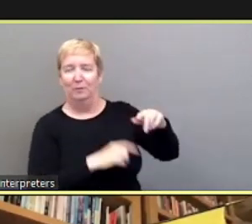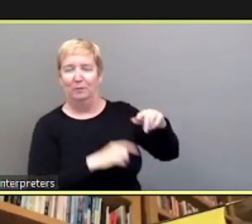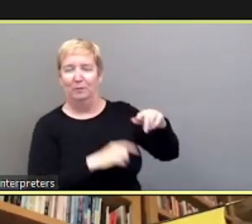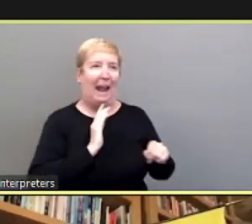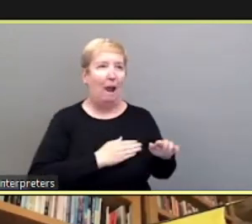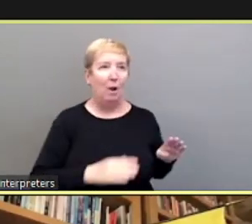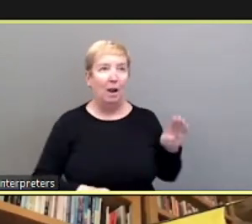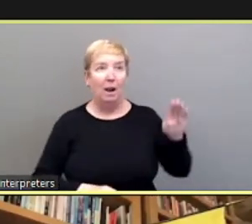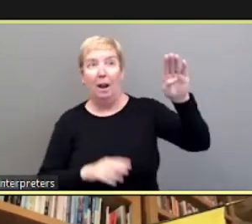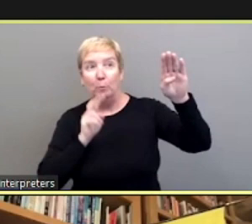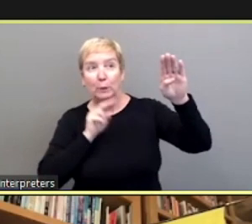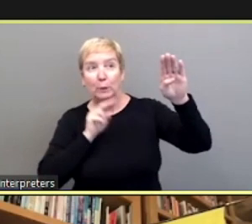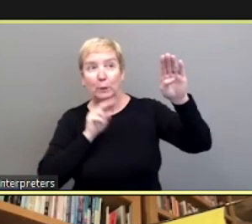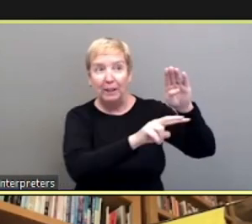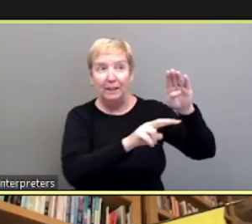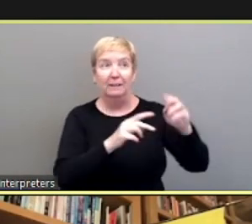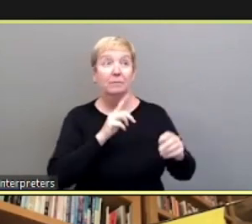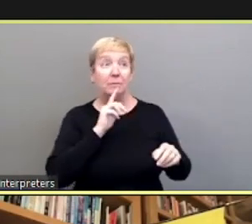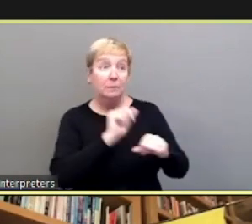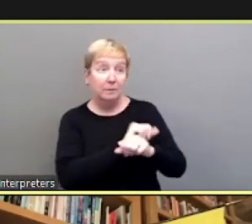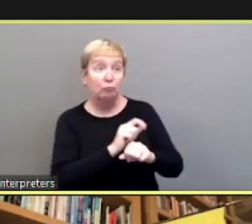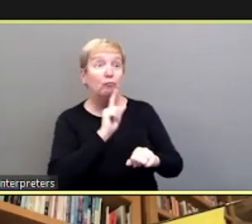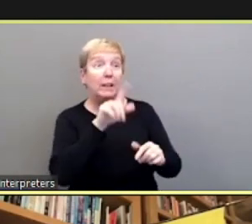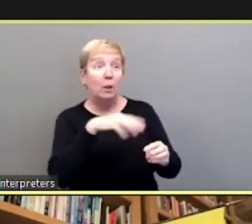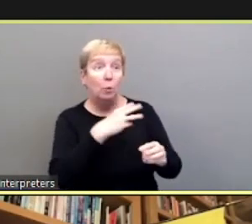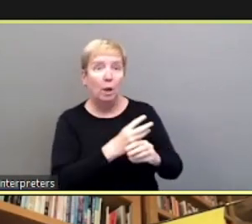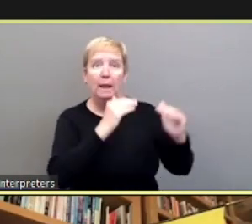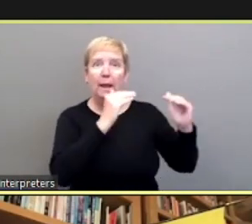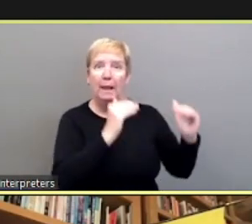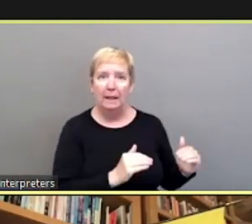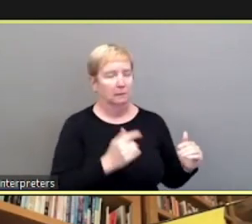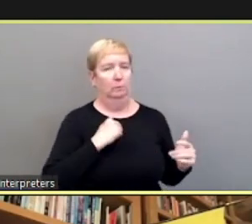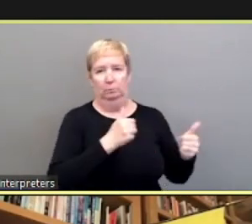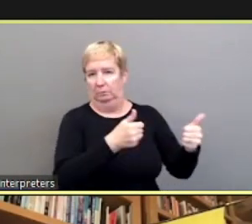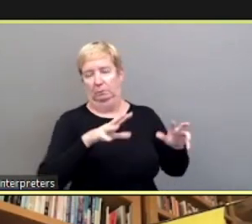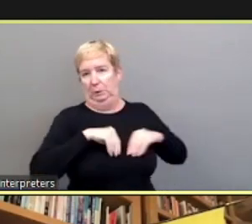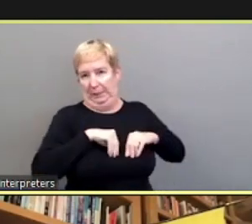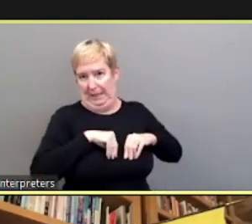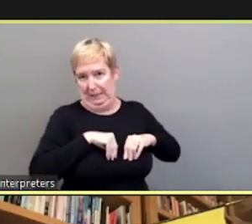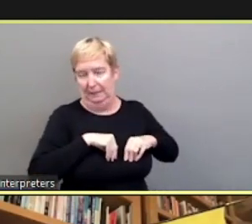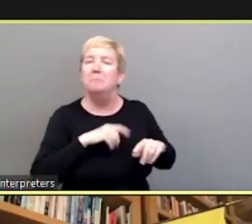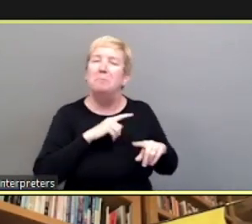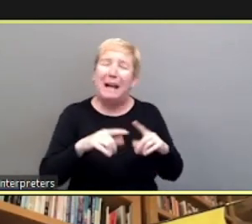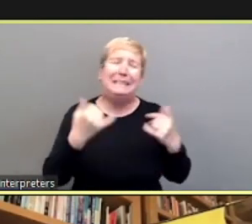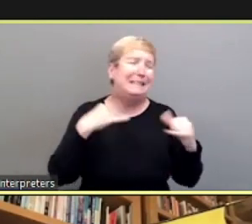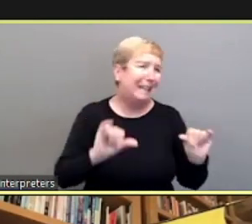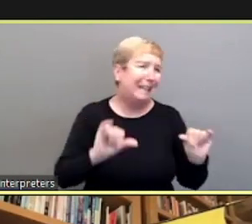we expected. And we still are up against it in terms of our resources in